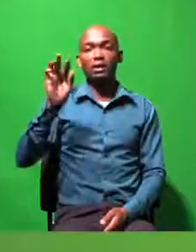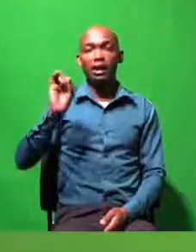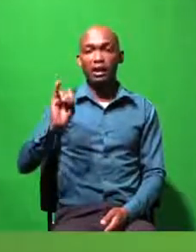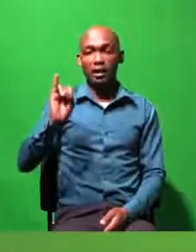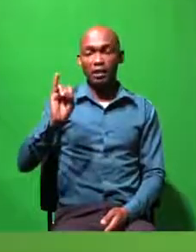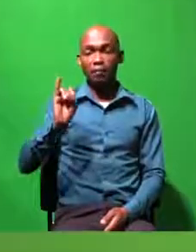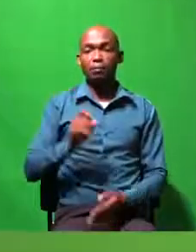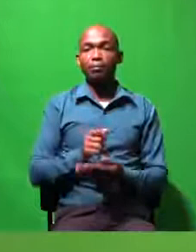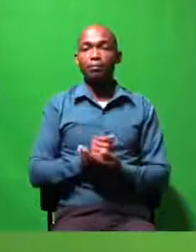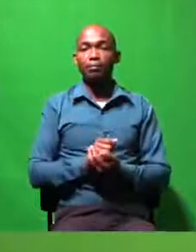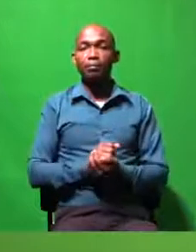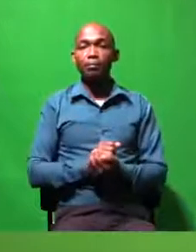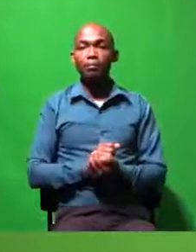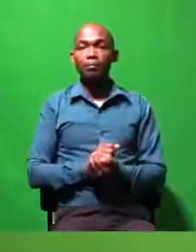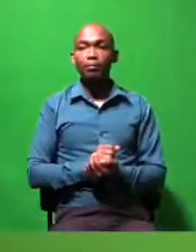sum